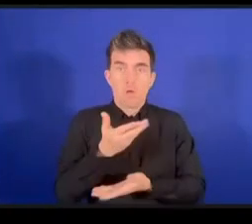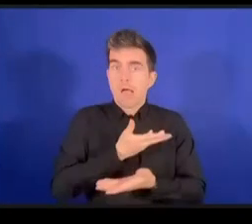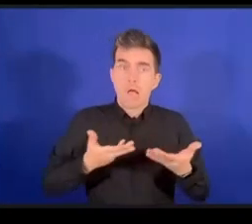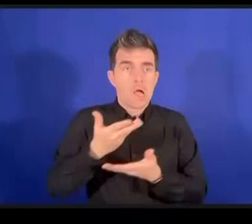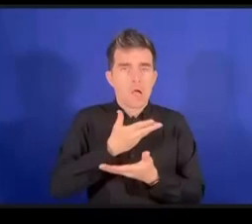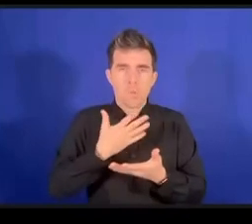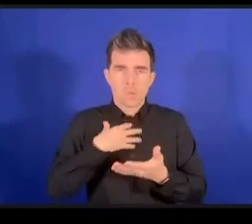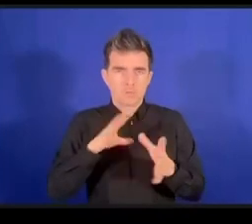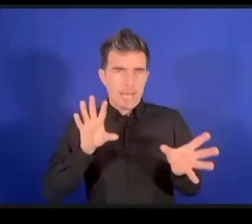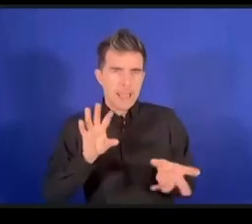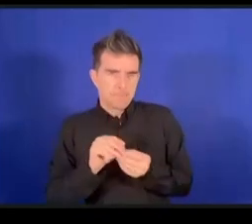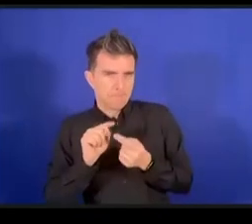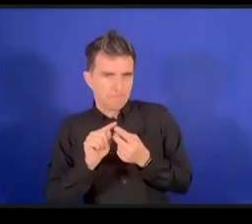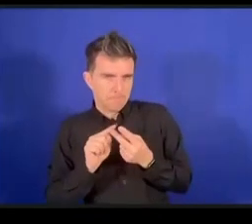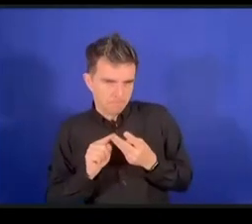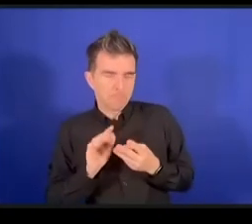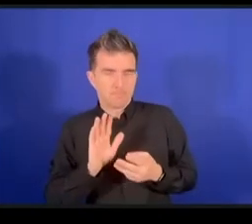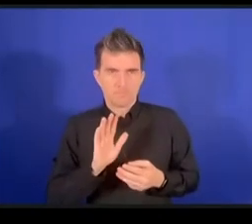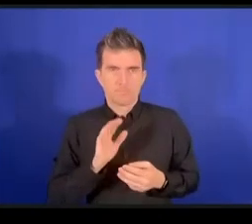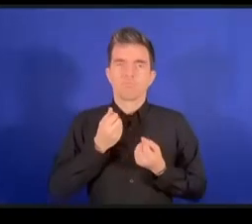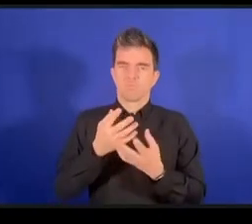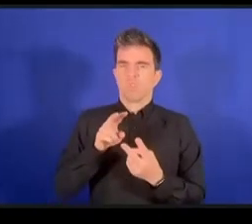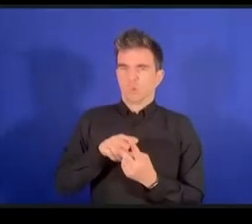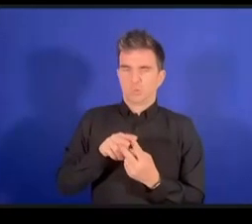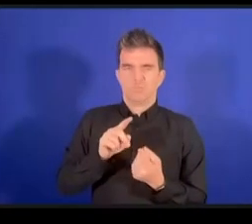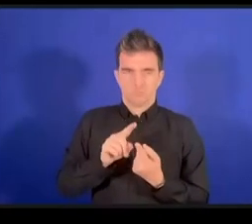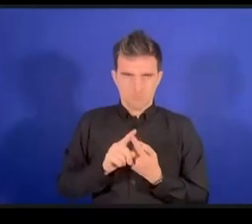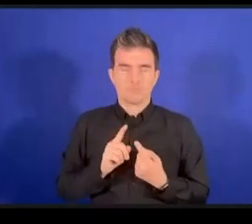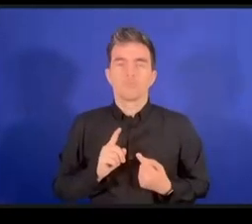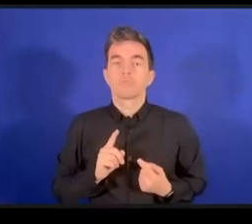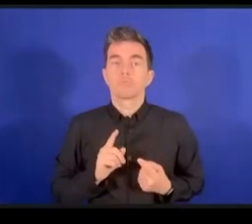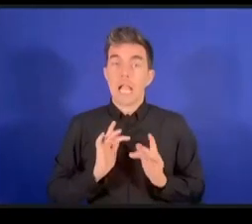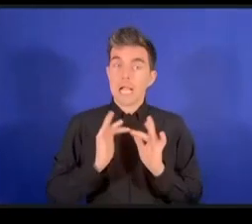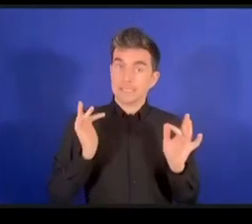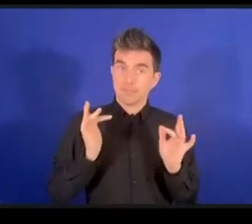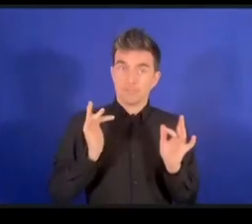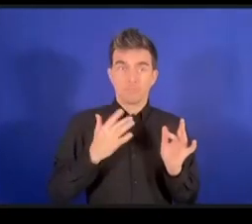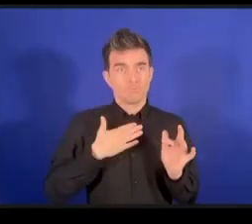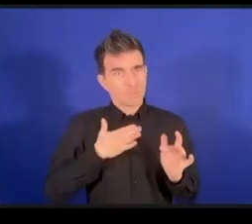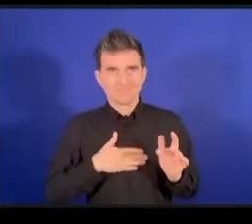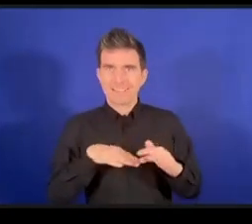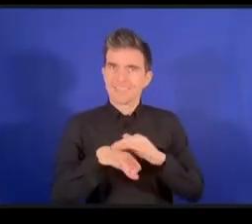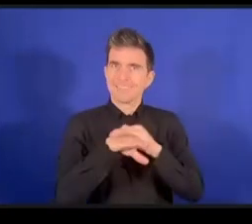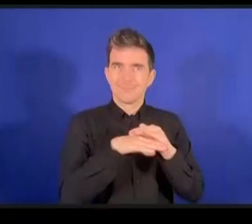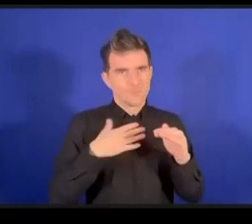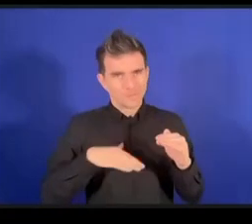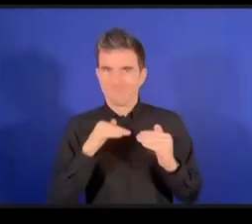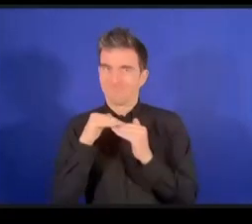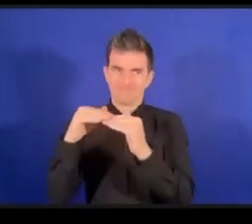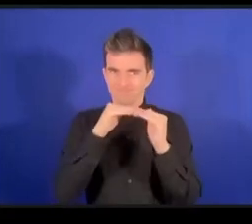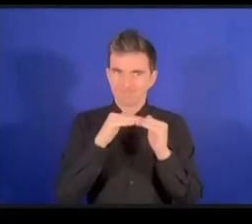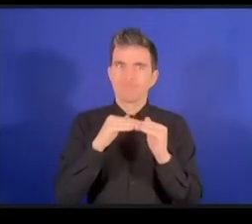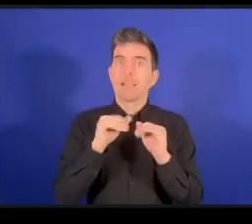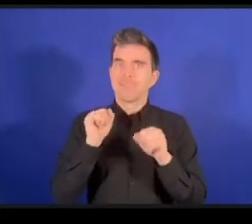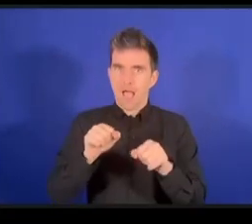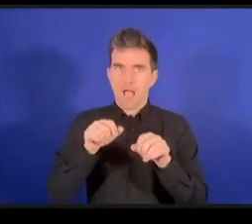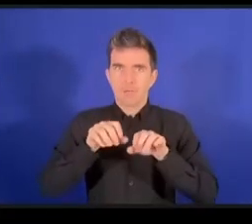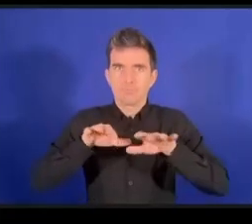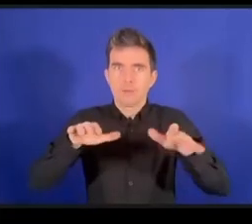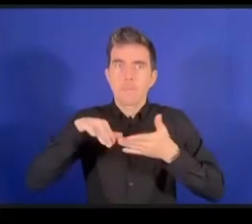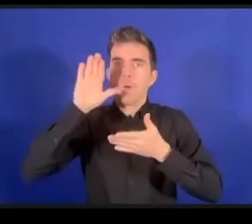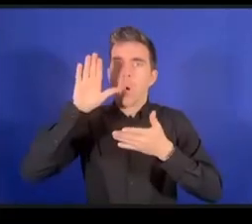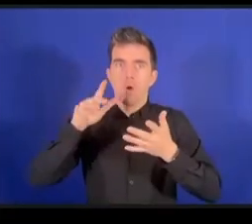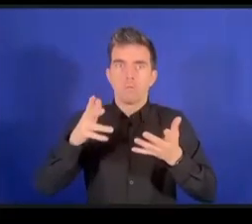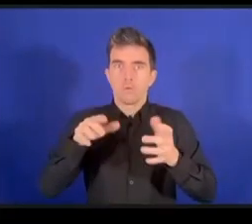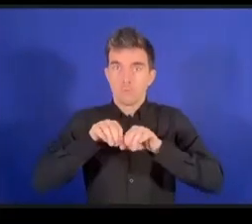accessible, equitable, which helps in capacity building. However, it also has to be sustainable. And second,